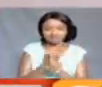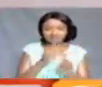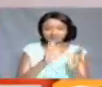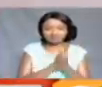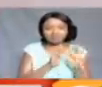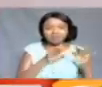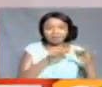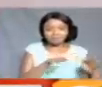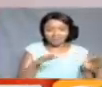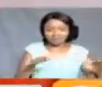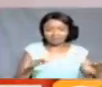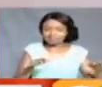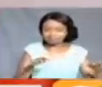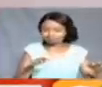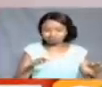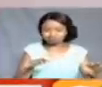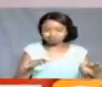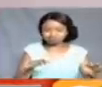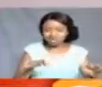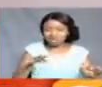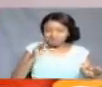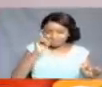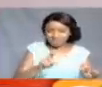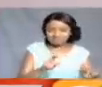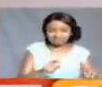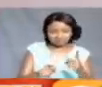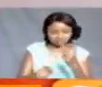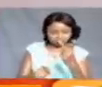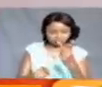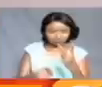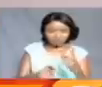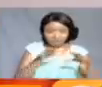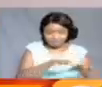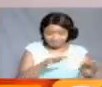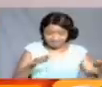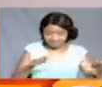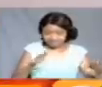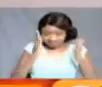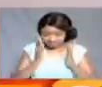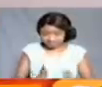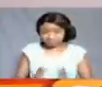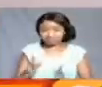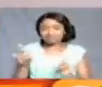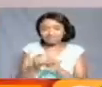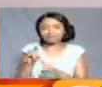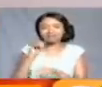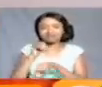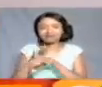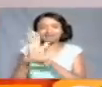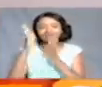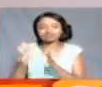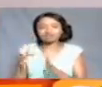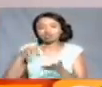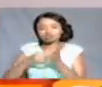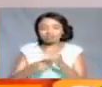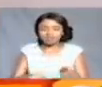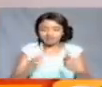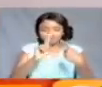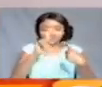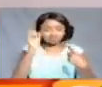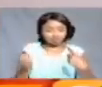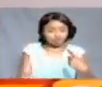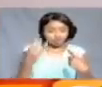influencer and you must be a marketer. So the question is, who are you influencing? What's your audience? What's your audience profile? What's your audience